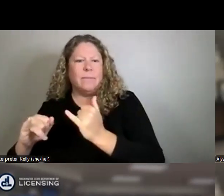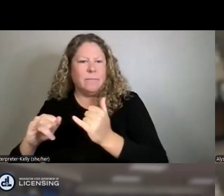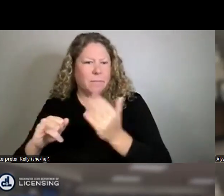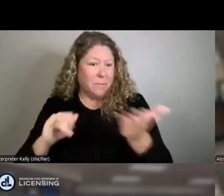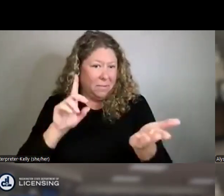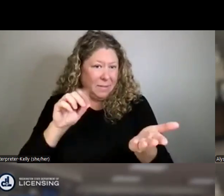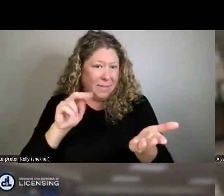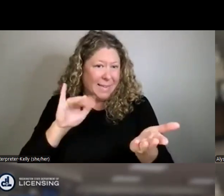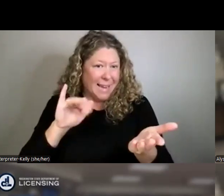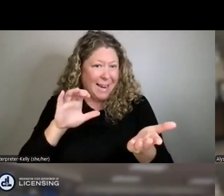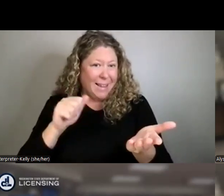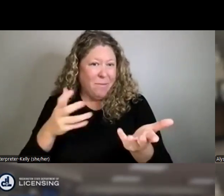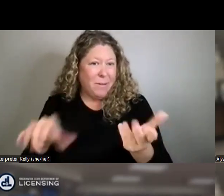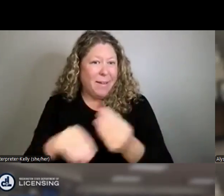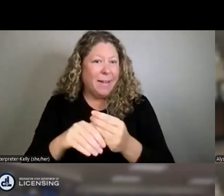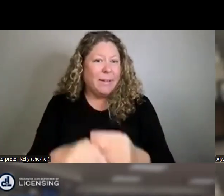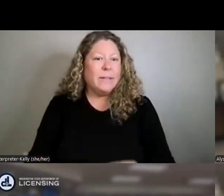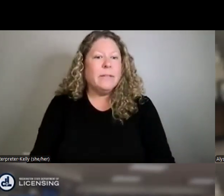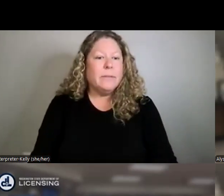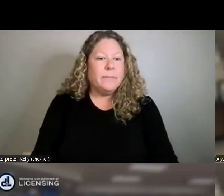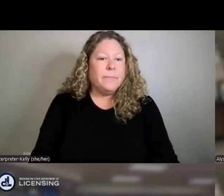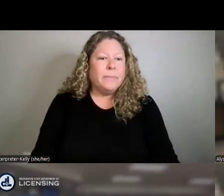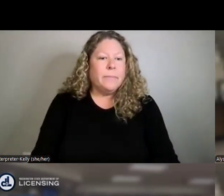to answer the business metrics question.